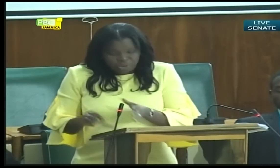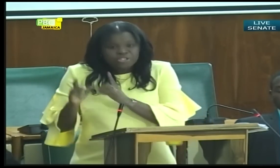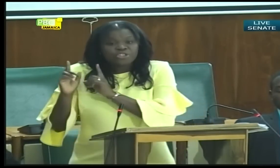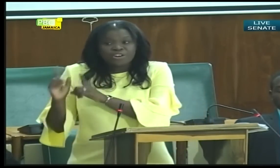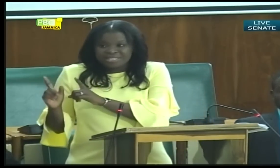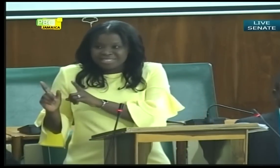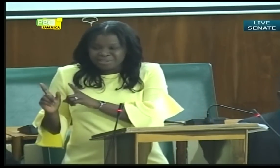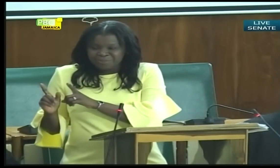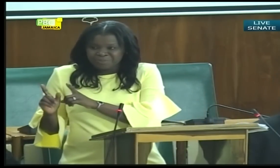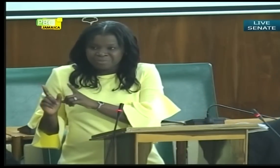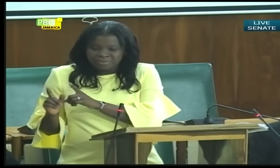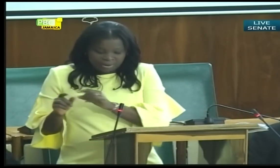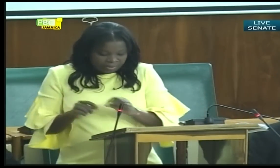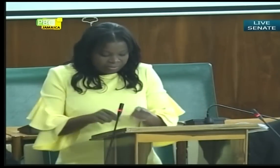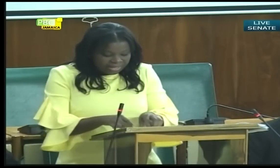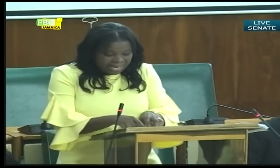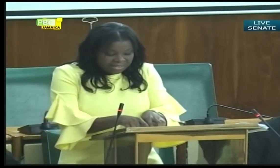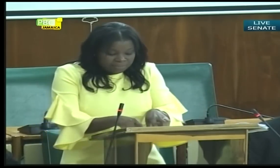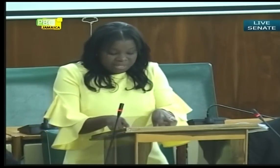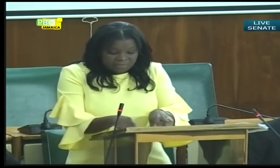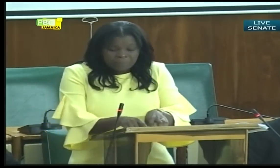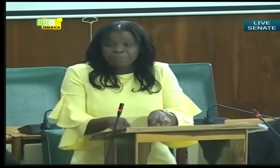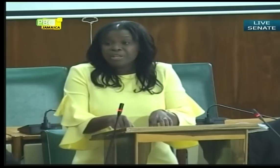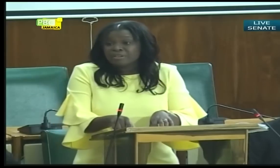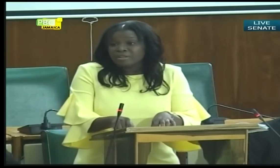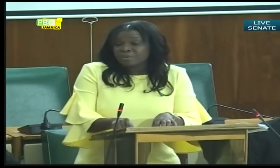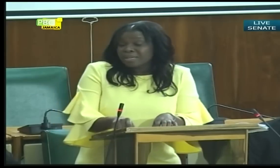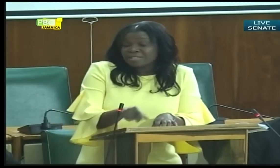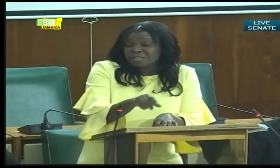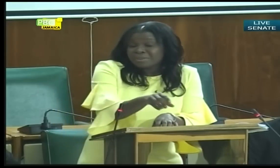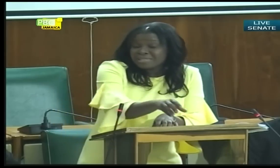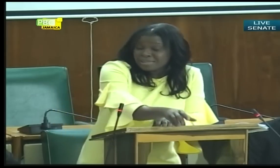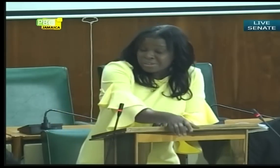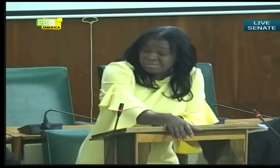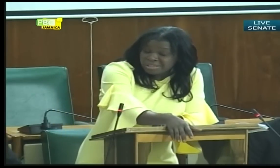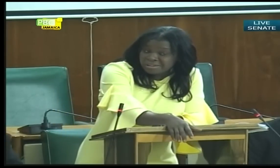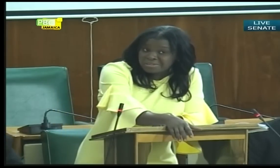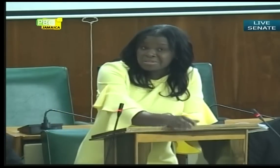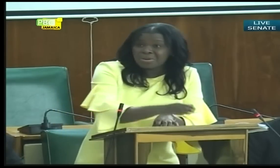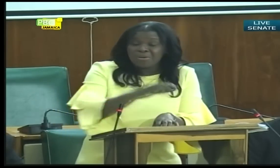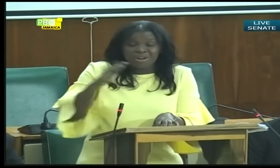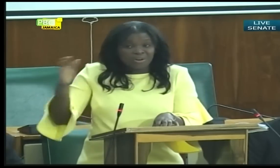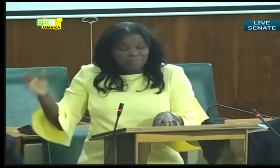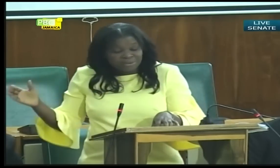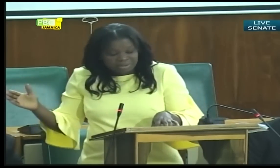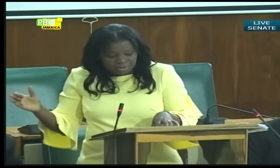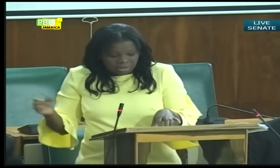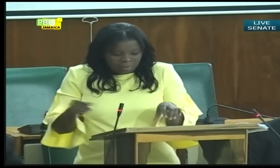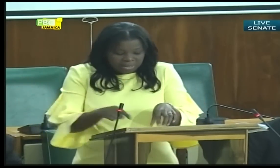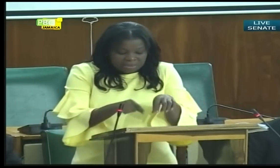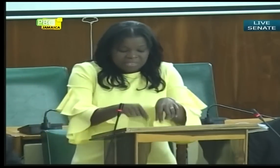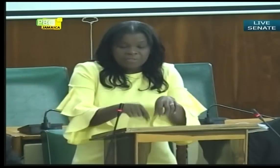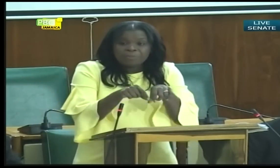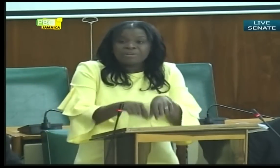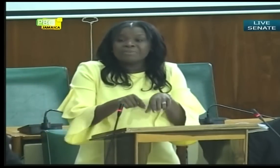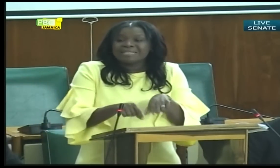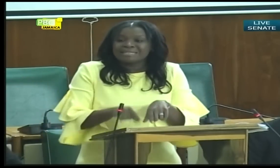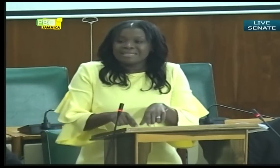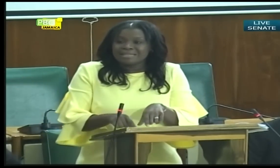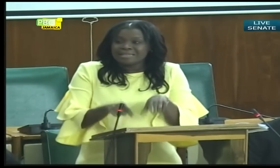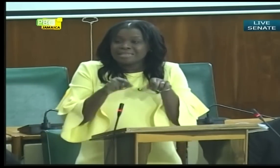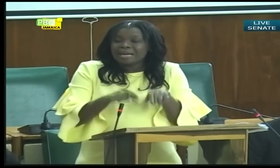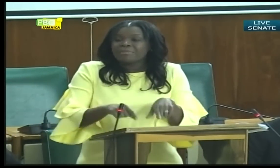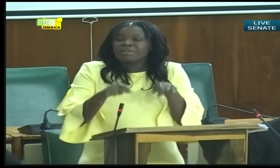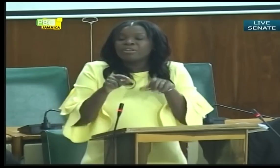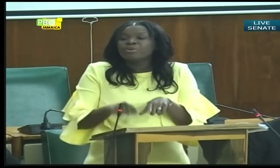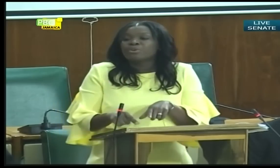for certainty, that a specific period, whether it's going to maintain the 3 years or a longer period, but a specific period be stated